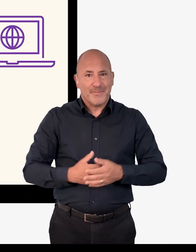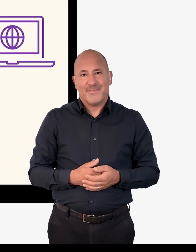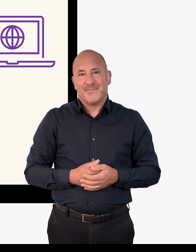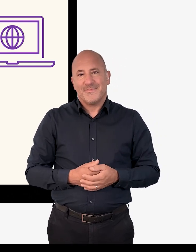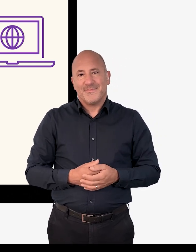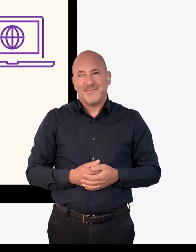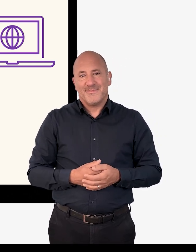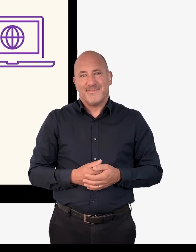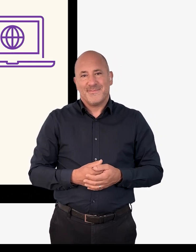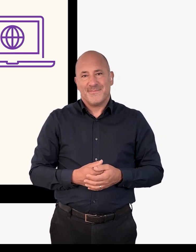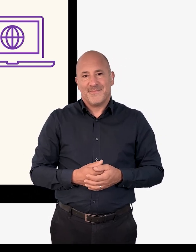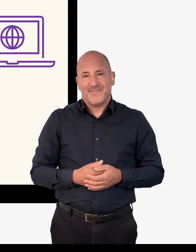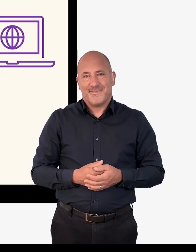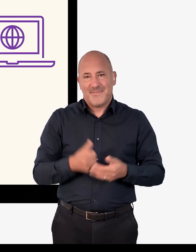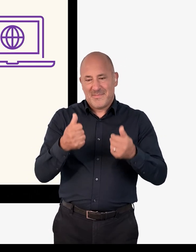ones?